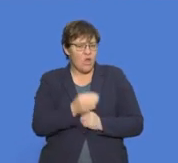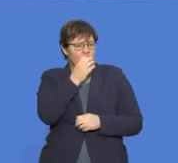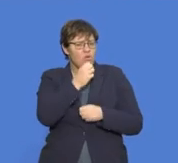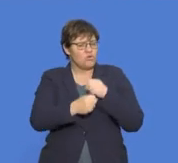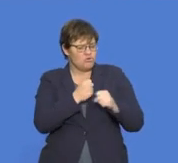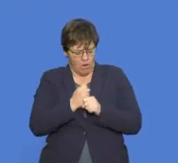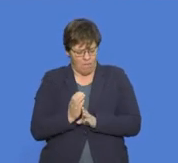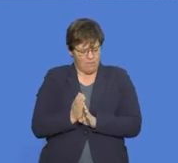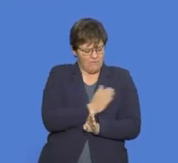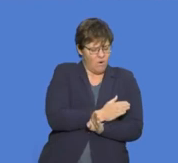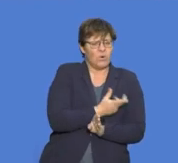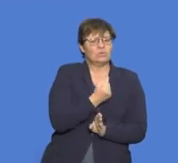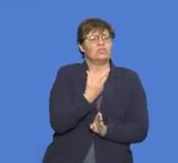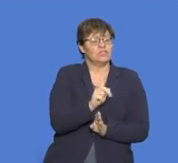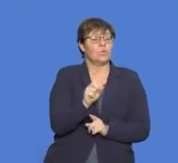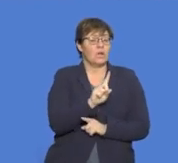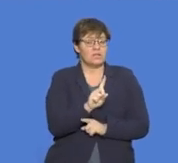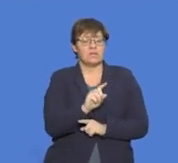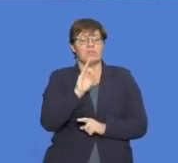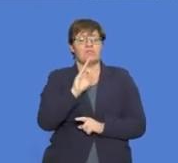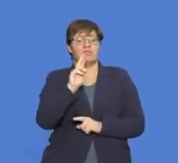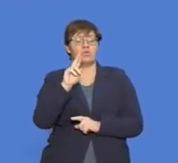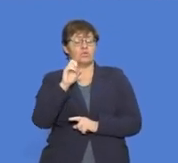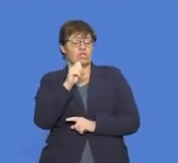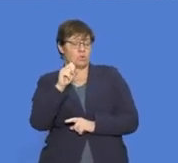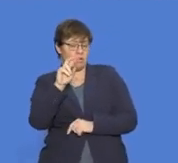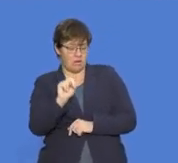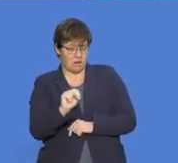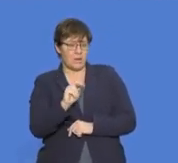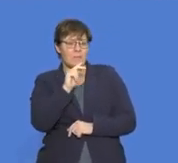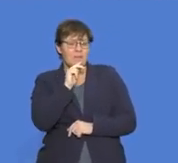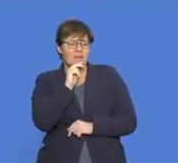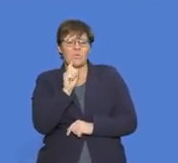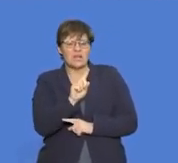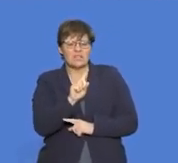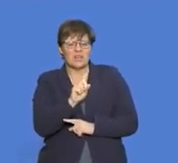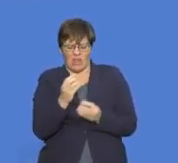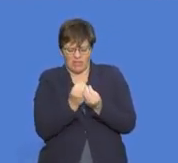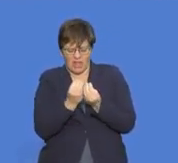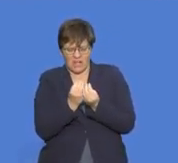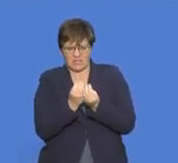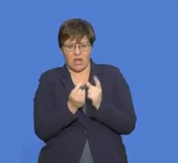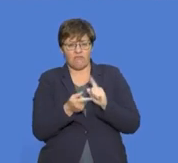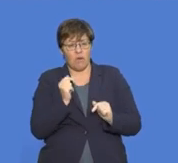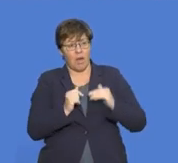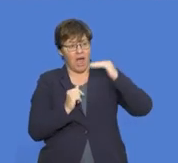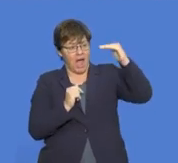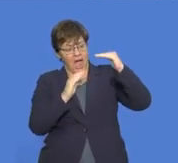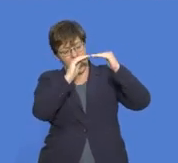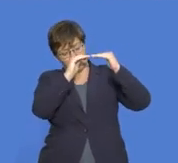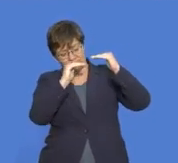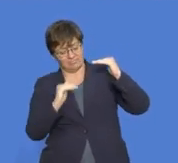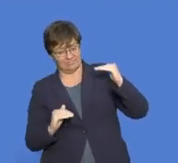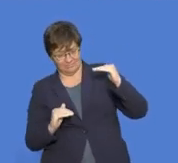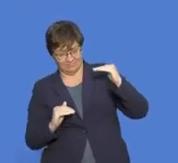which is diffusion, which is how substances move from a high concentration to a low